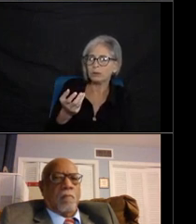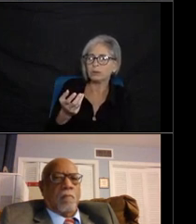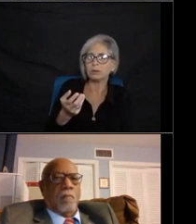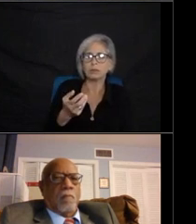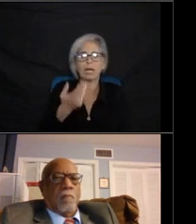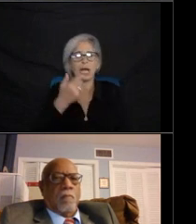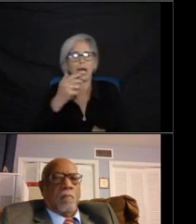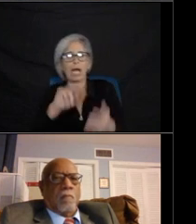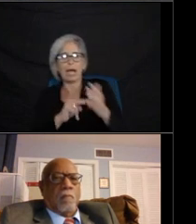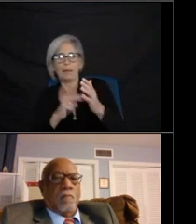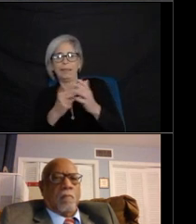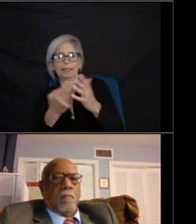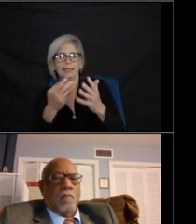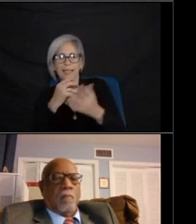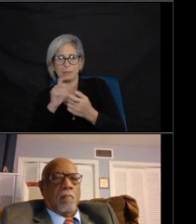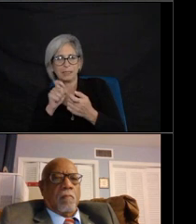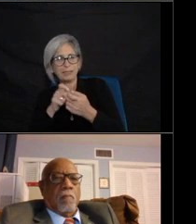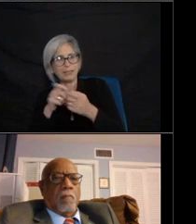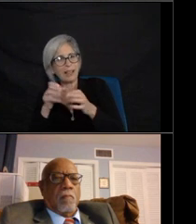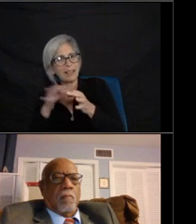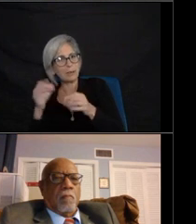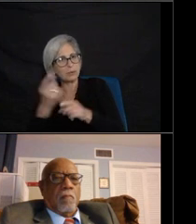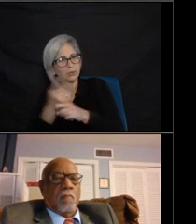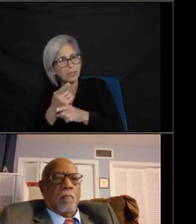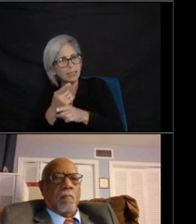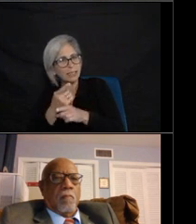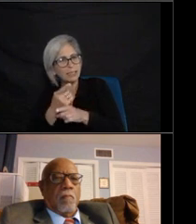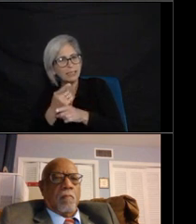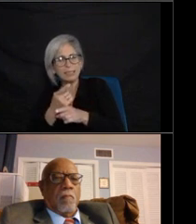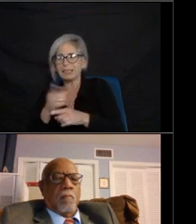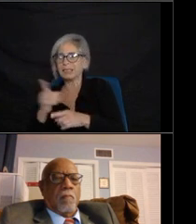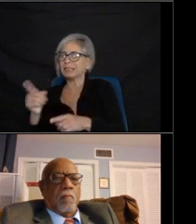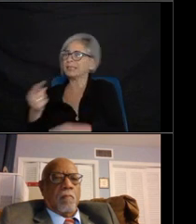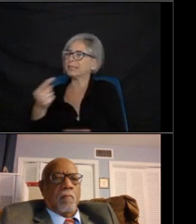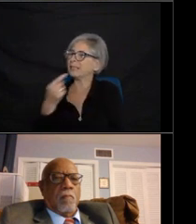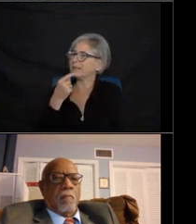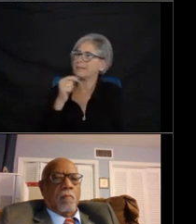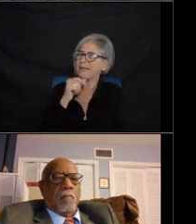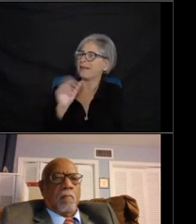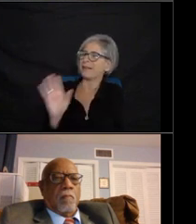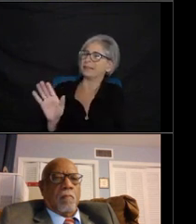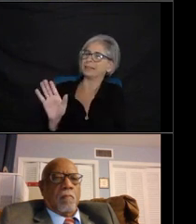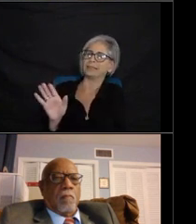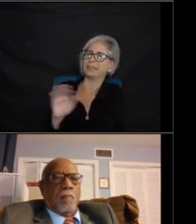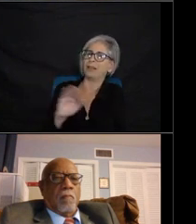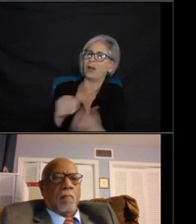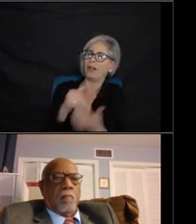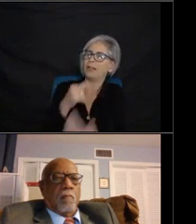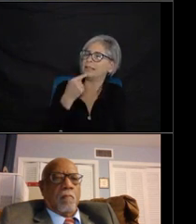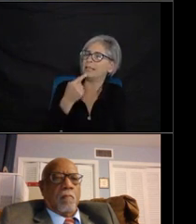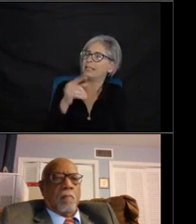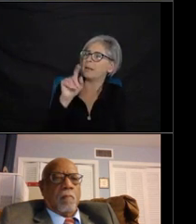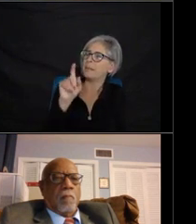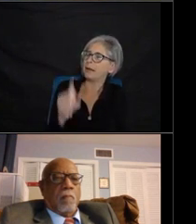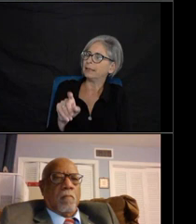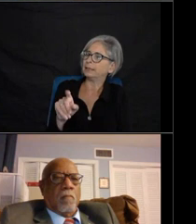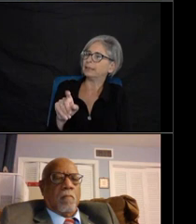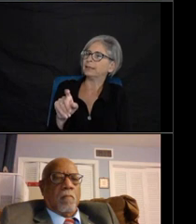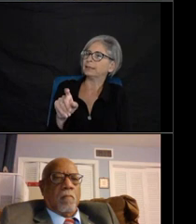I guess it doesn't specify that in the language. Is that right? It does not. All it says is it must be